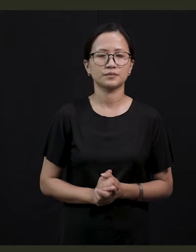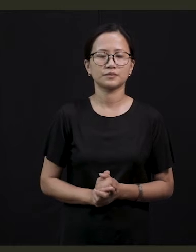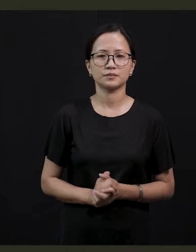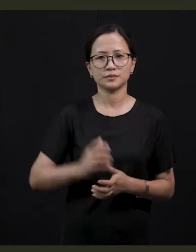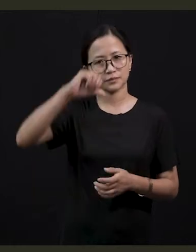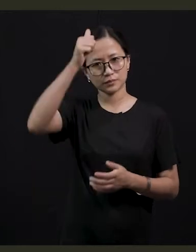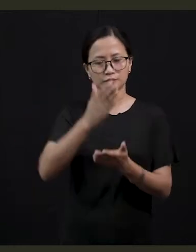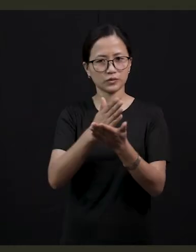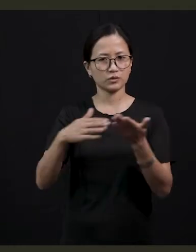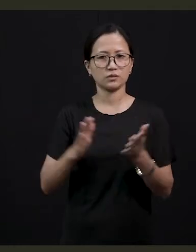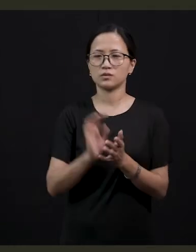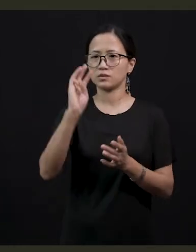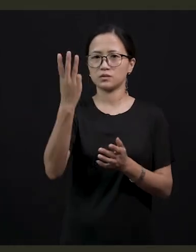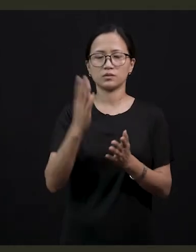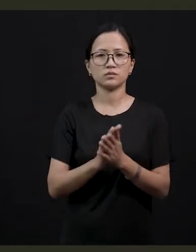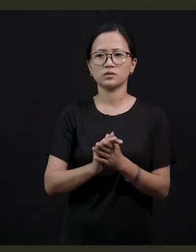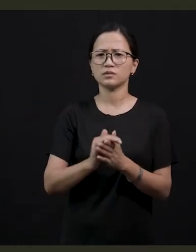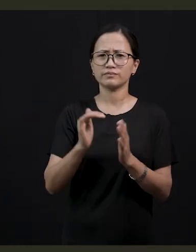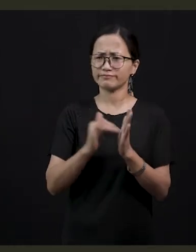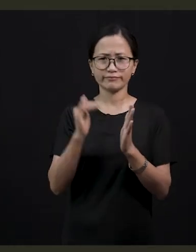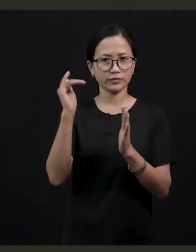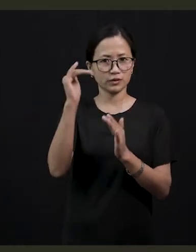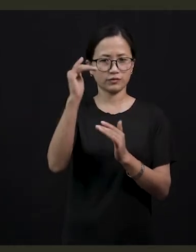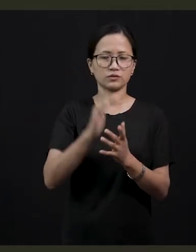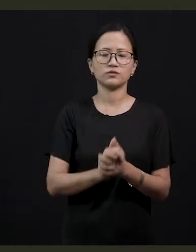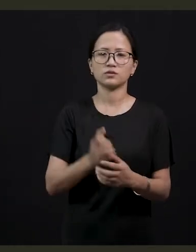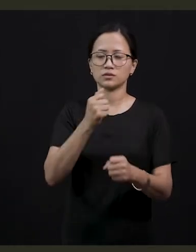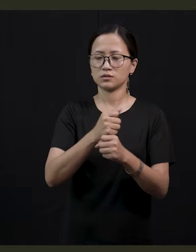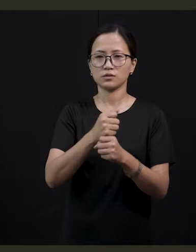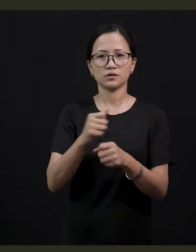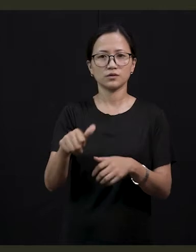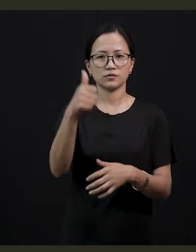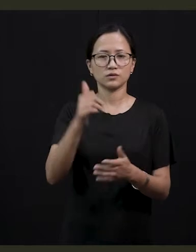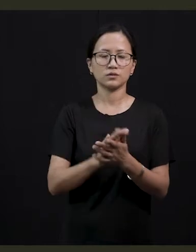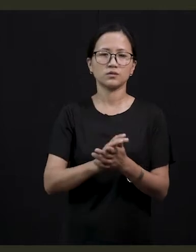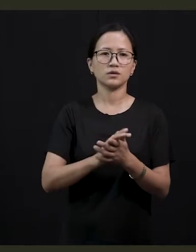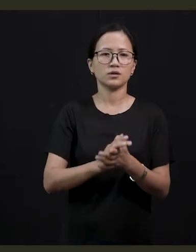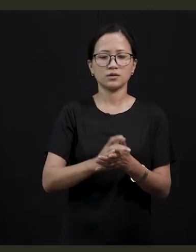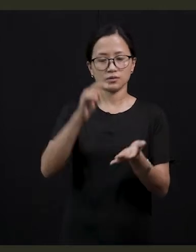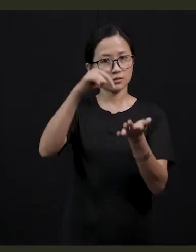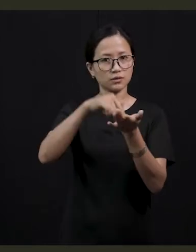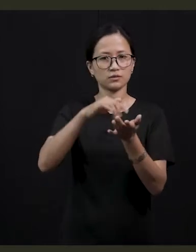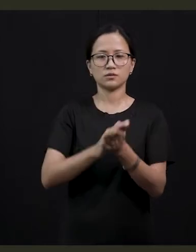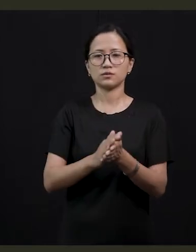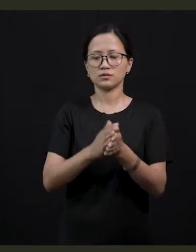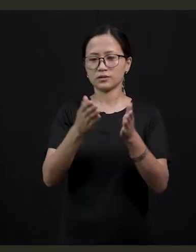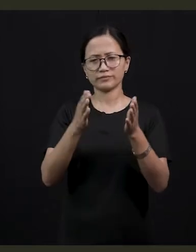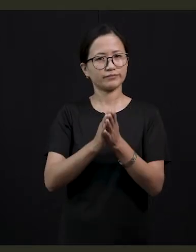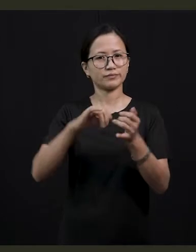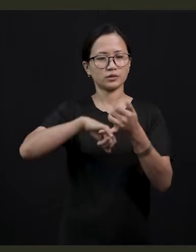So India is divided into three levels for better governance: center, state and union